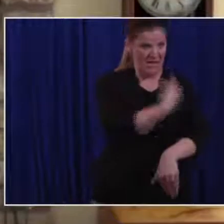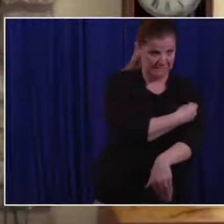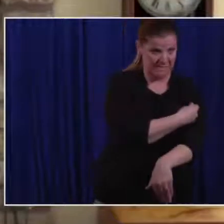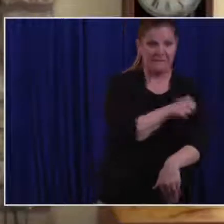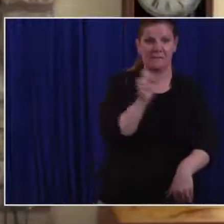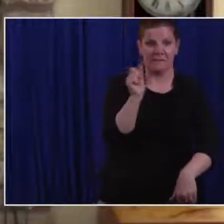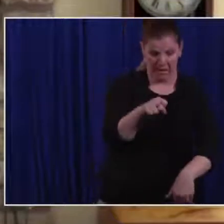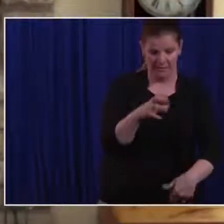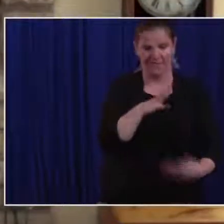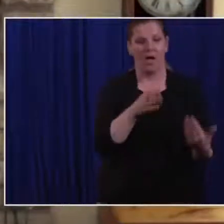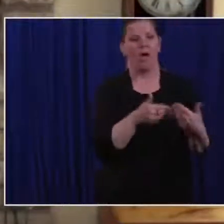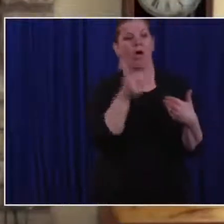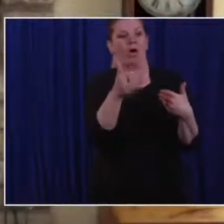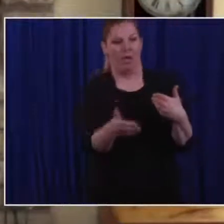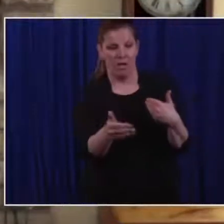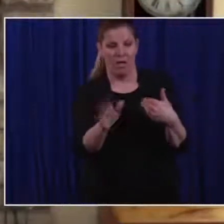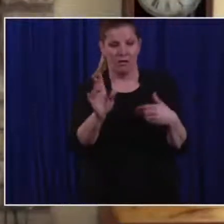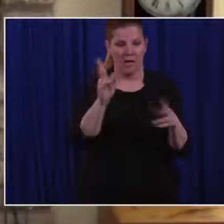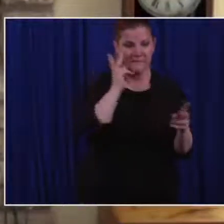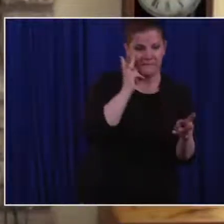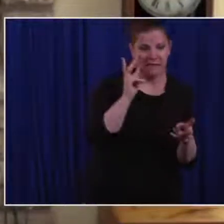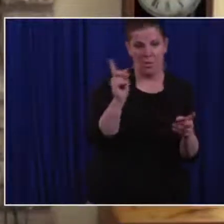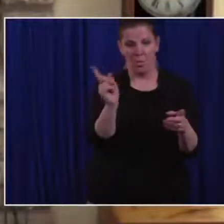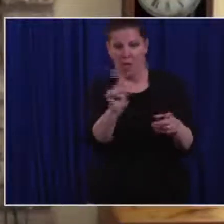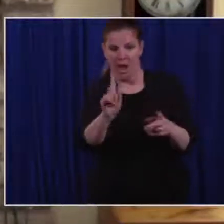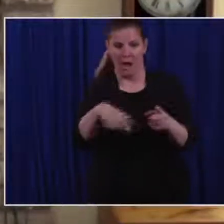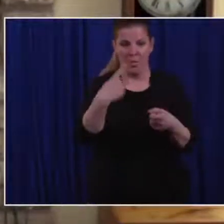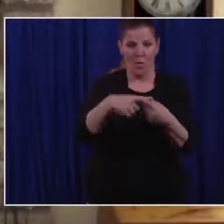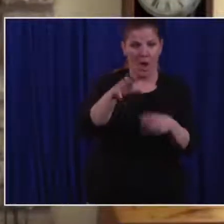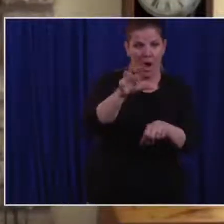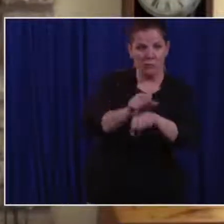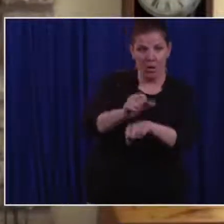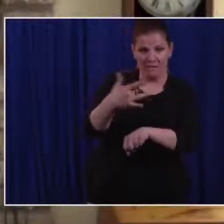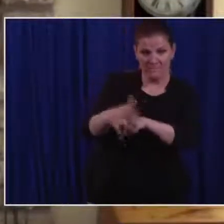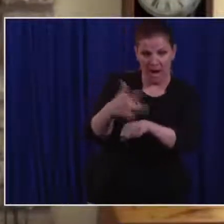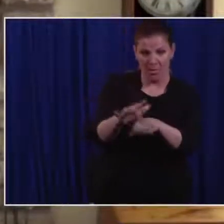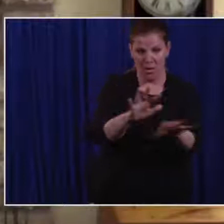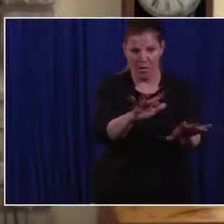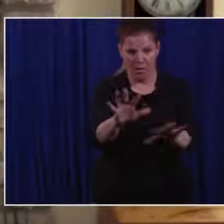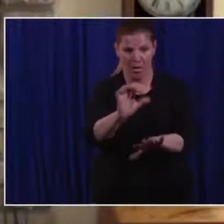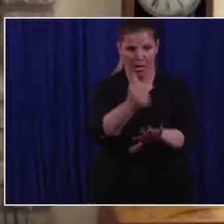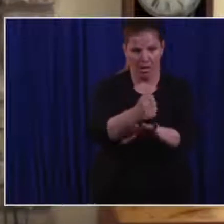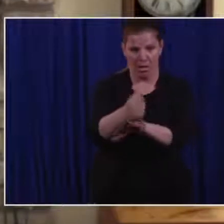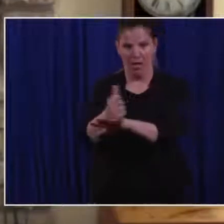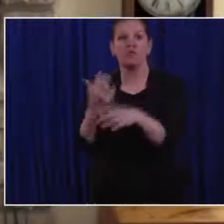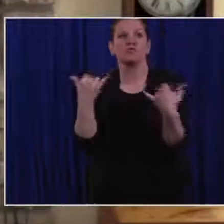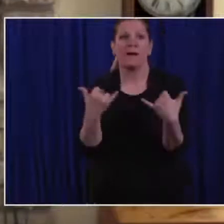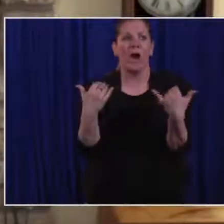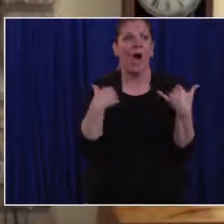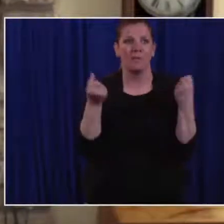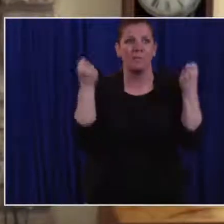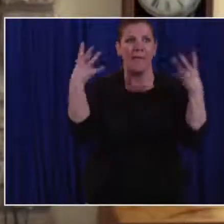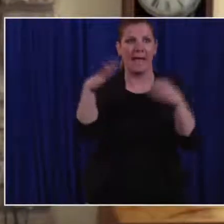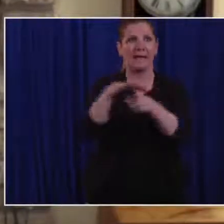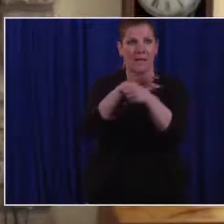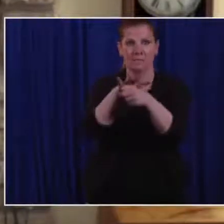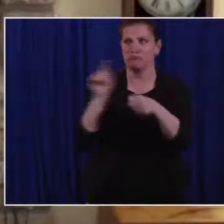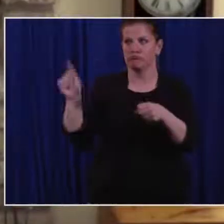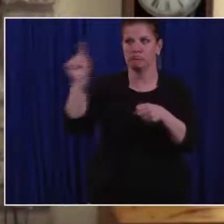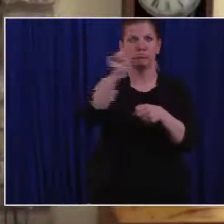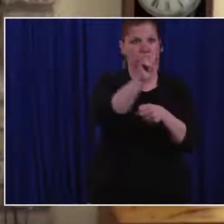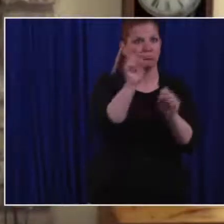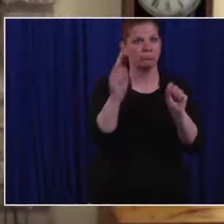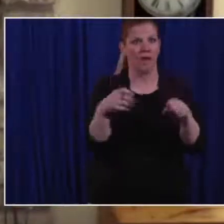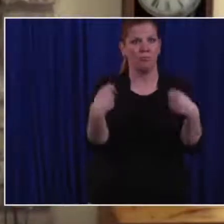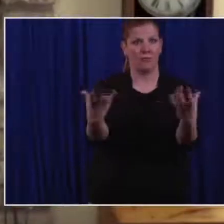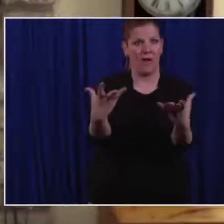of appointments available through this tool. So we encourage you to go look. Our team continues to work with providers